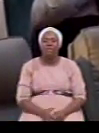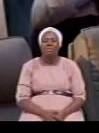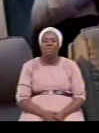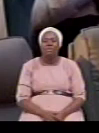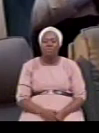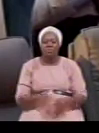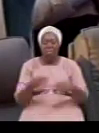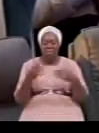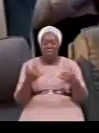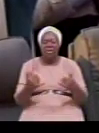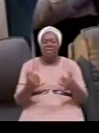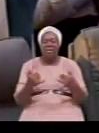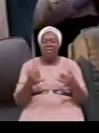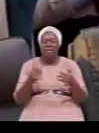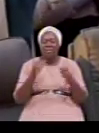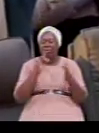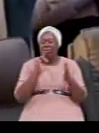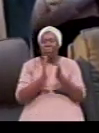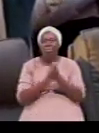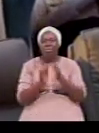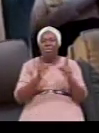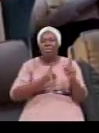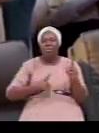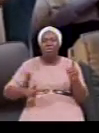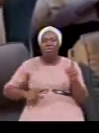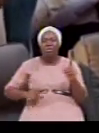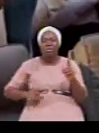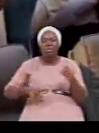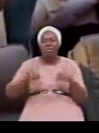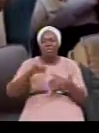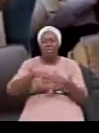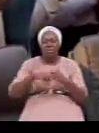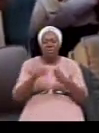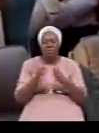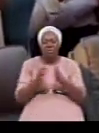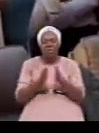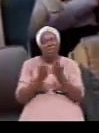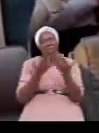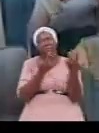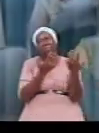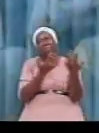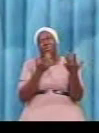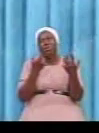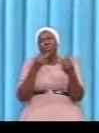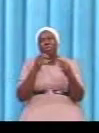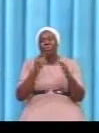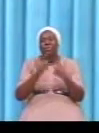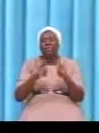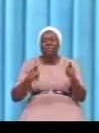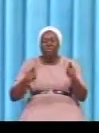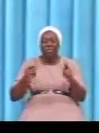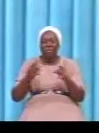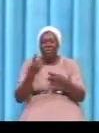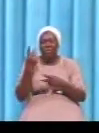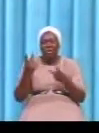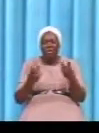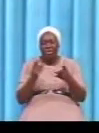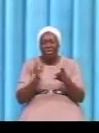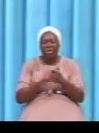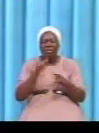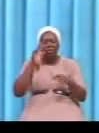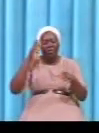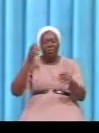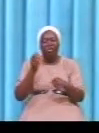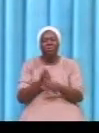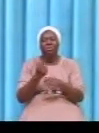Now begin to praise him in anticipation of the great visitation you are going to witness tonight.